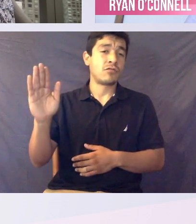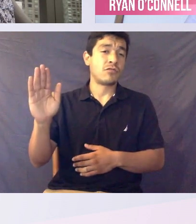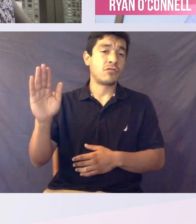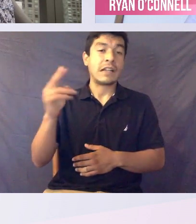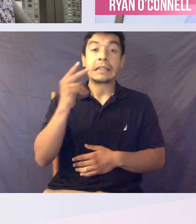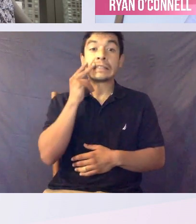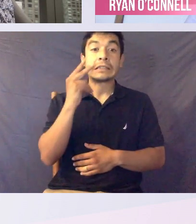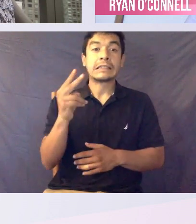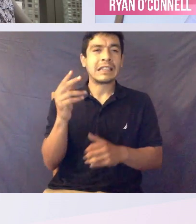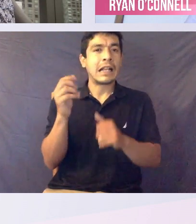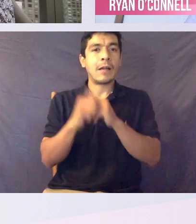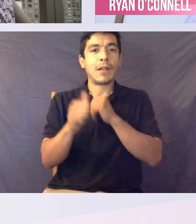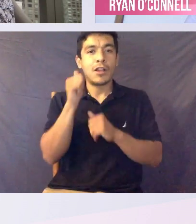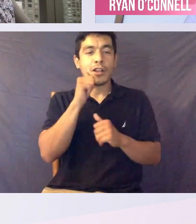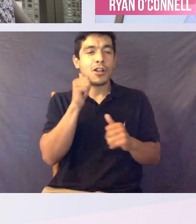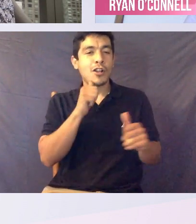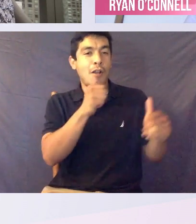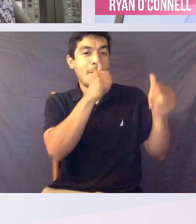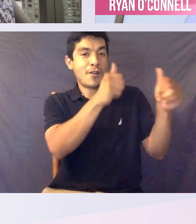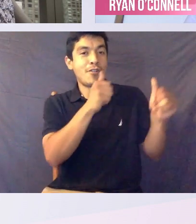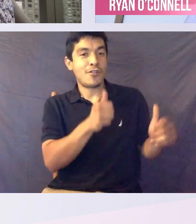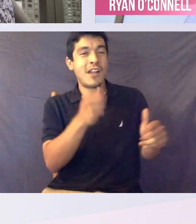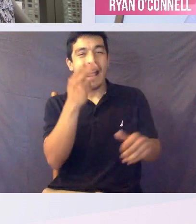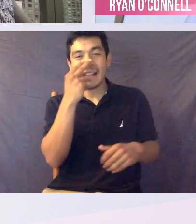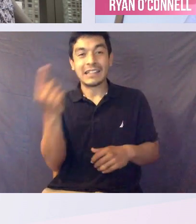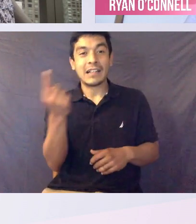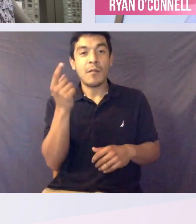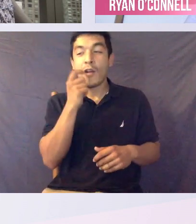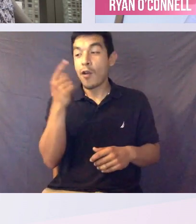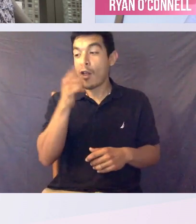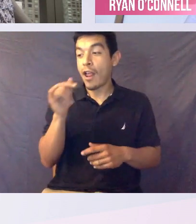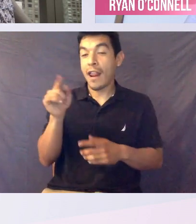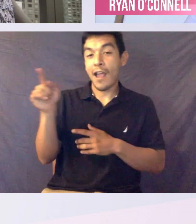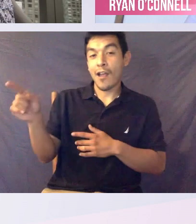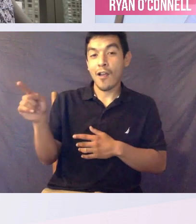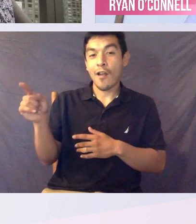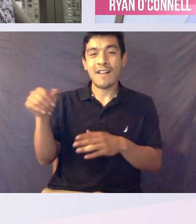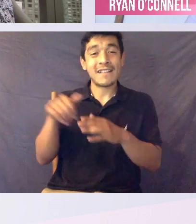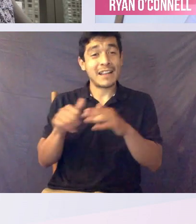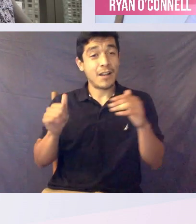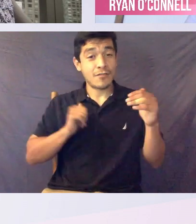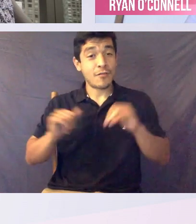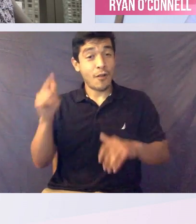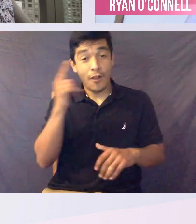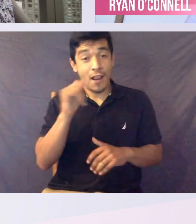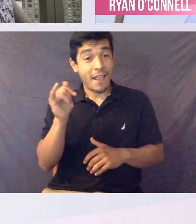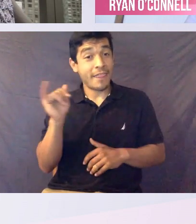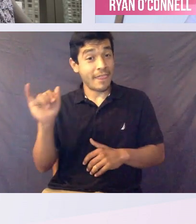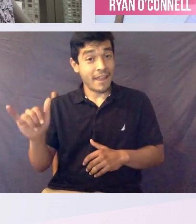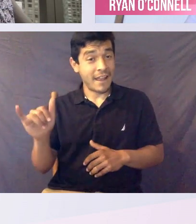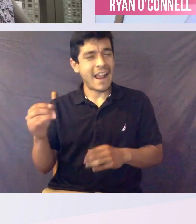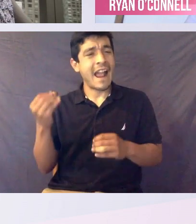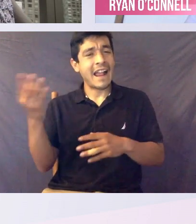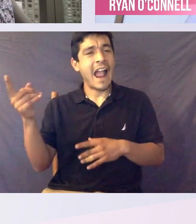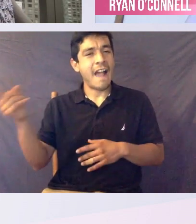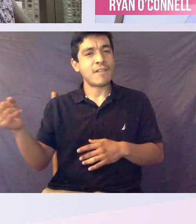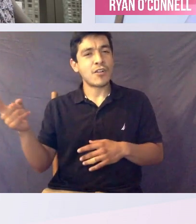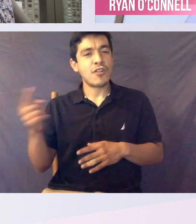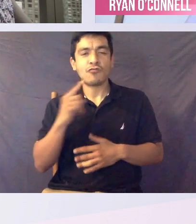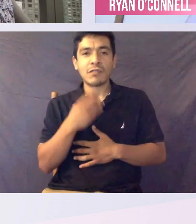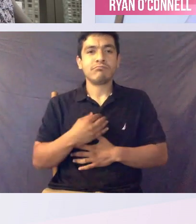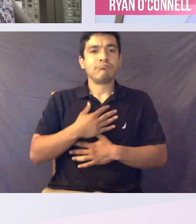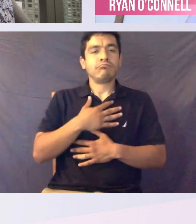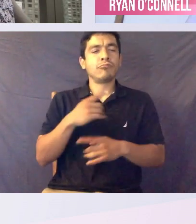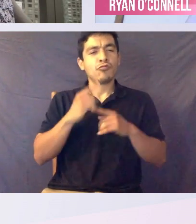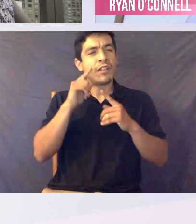Mean Girls poster and seeing that someone who looked like her was in a show like that gave her impetus to really believe, like